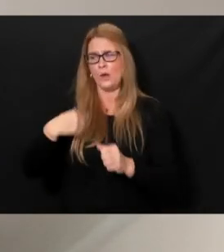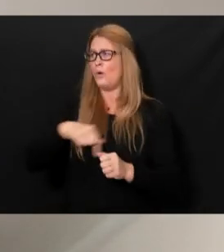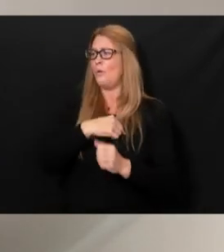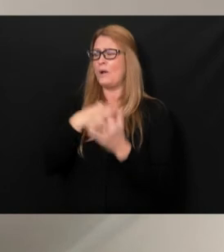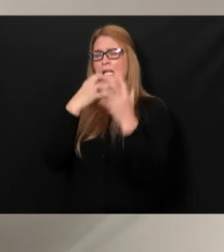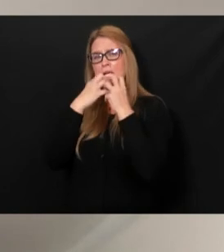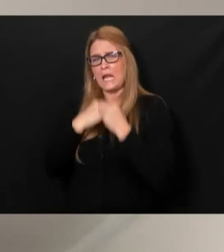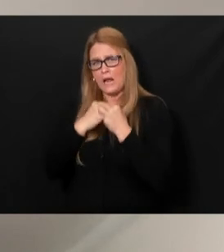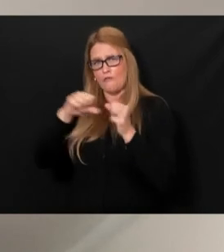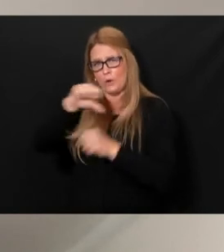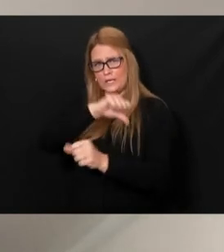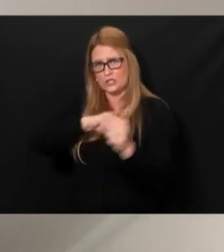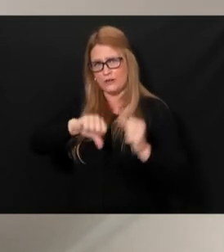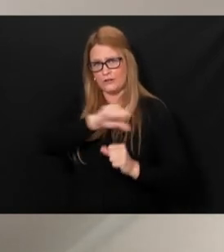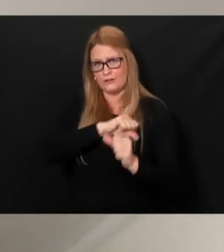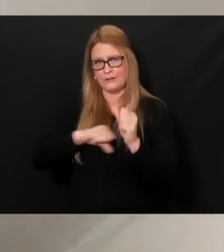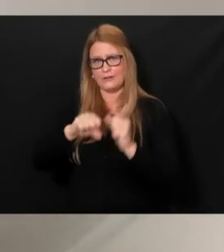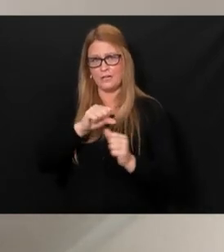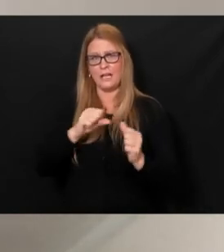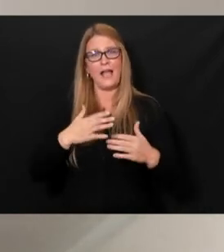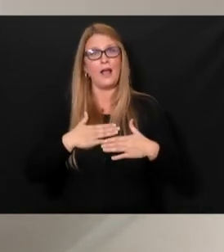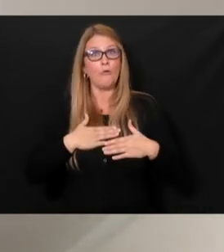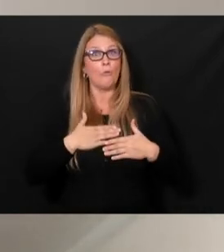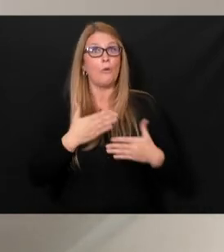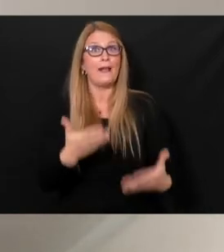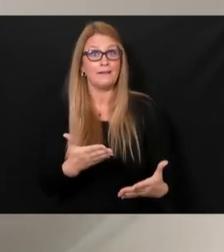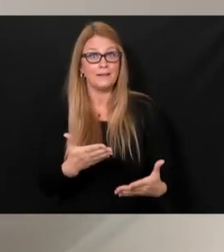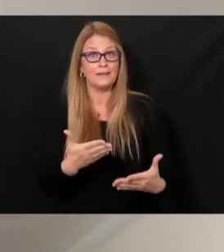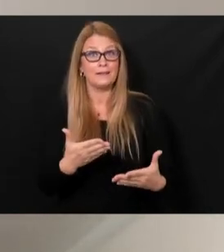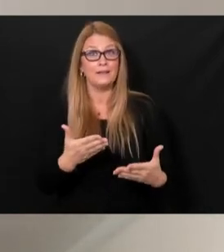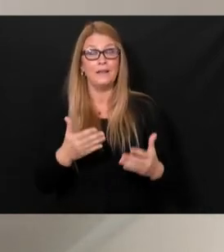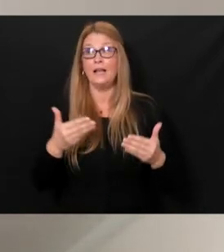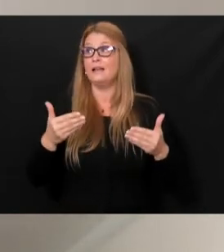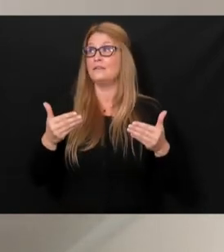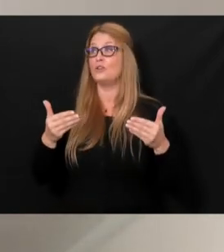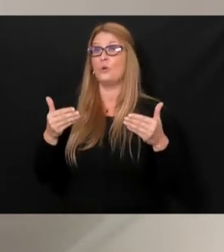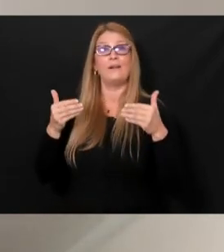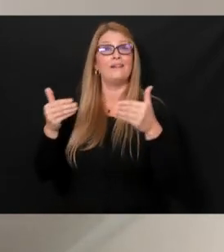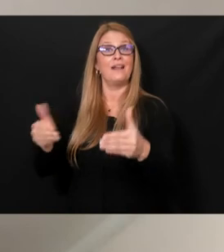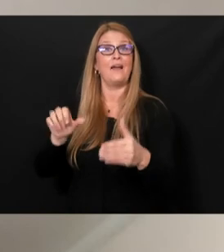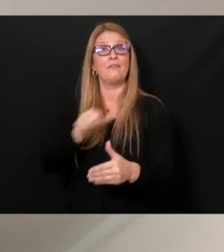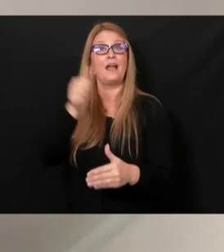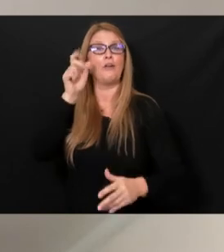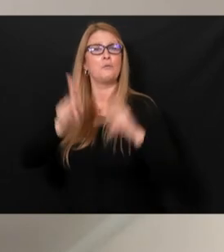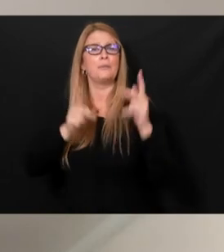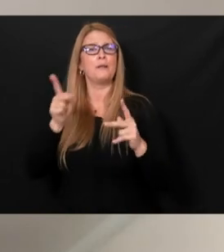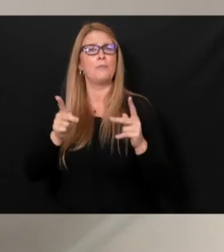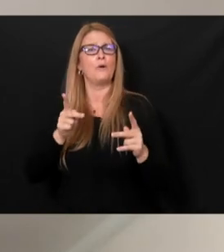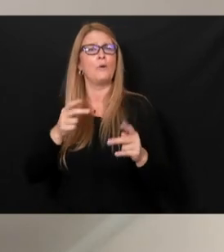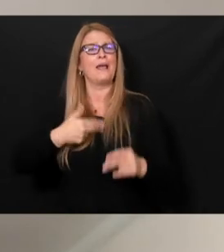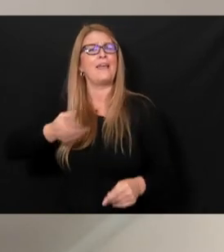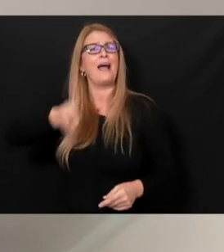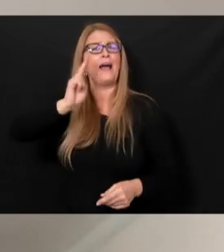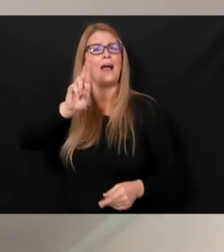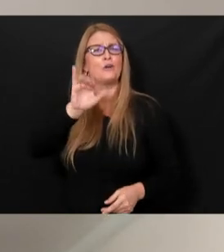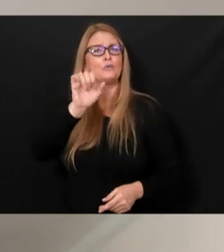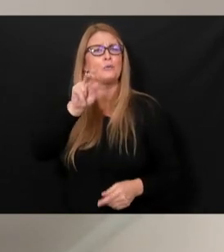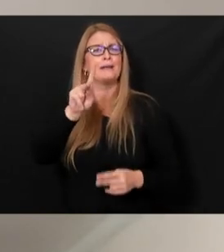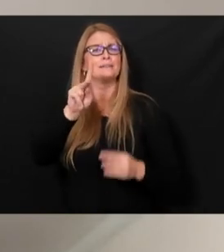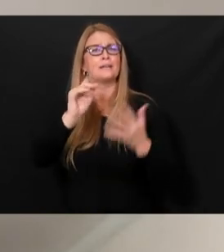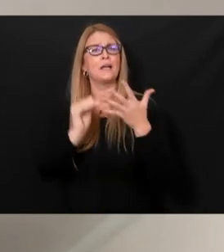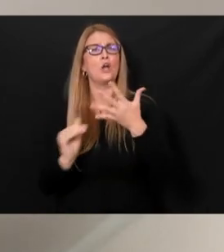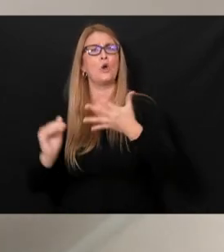willing to let others who are more vulnerable go in front of us so that we can